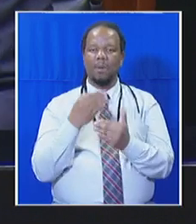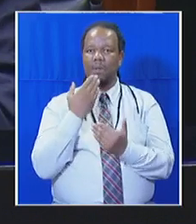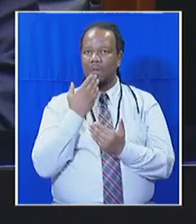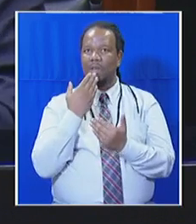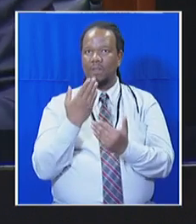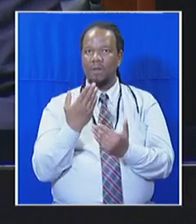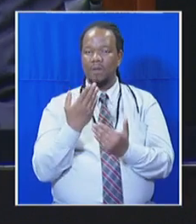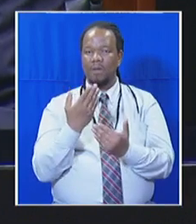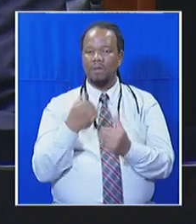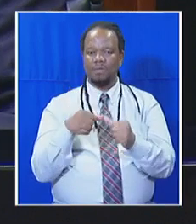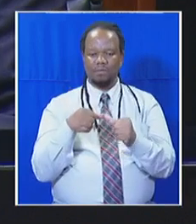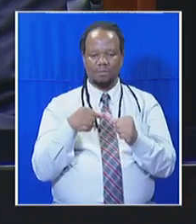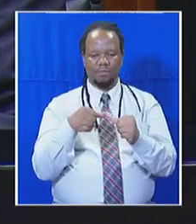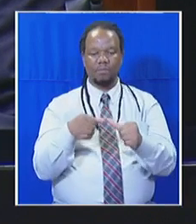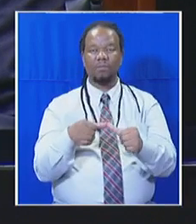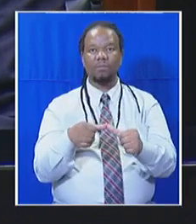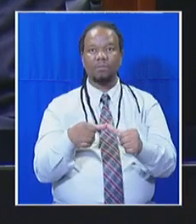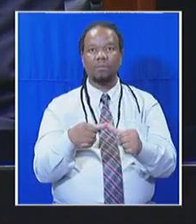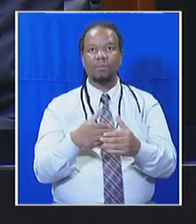that we proceed.